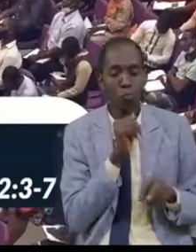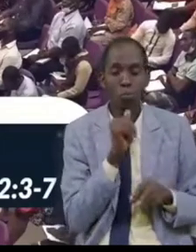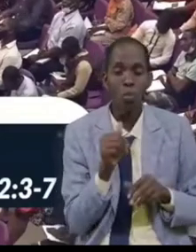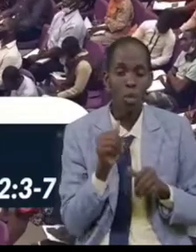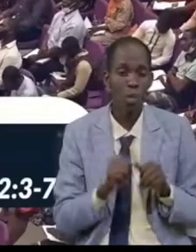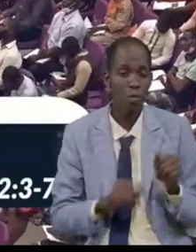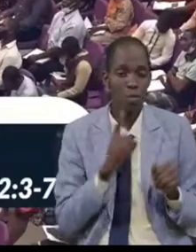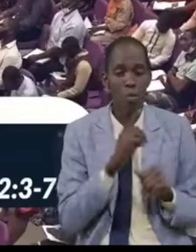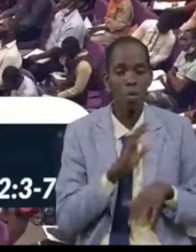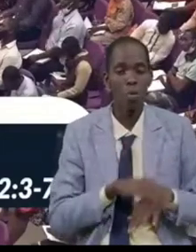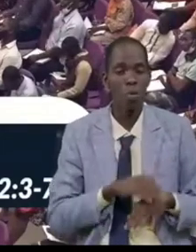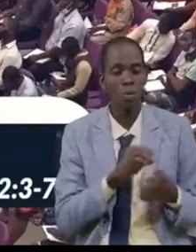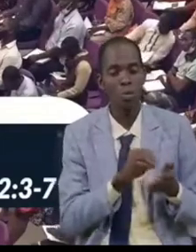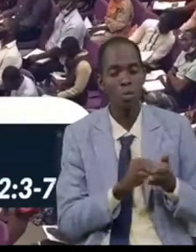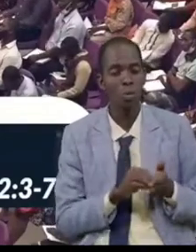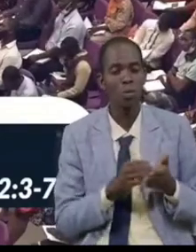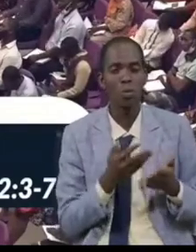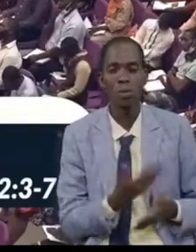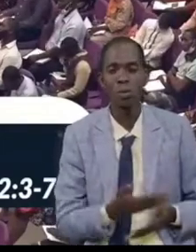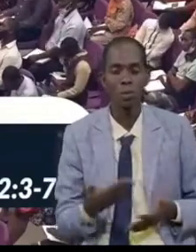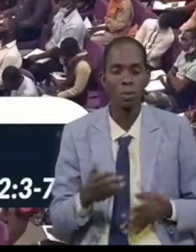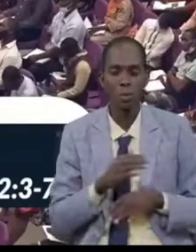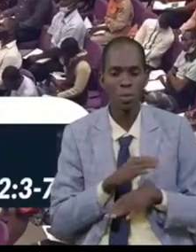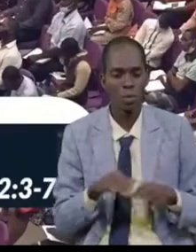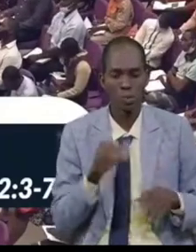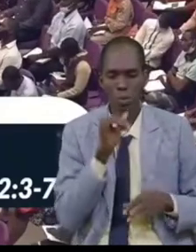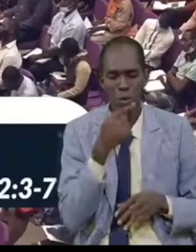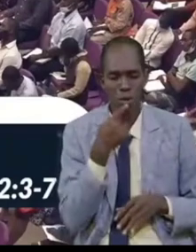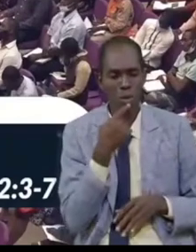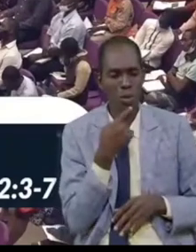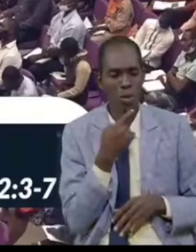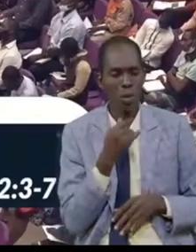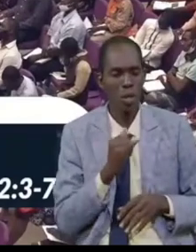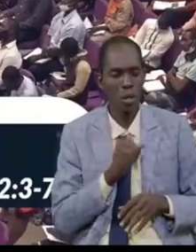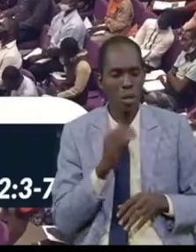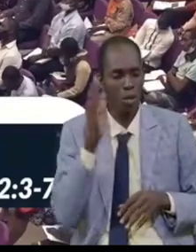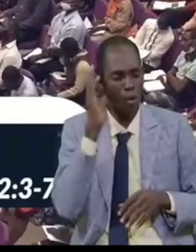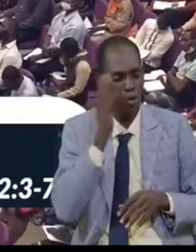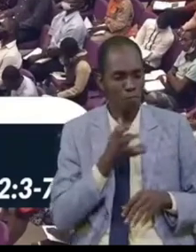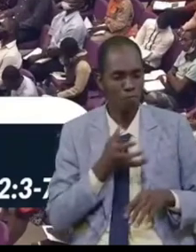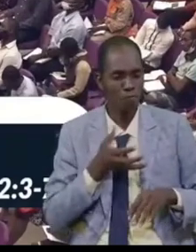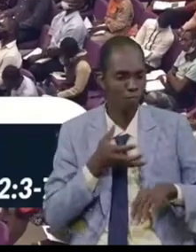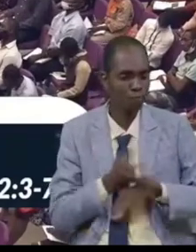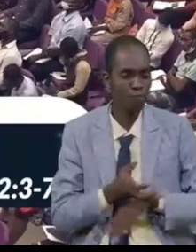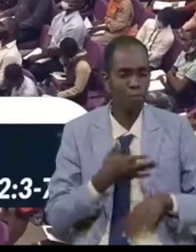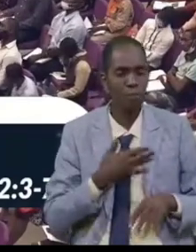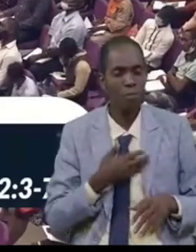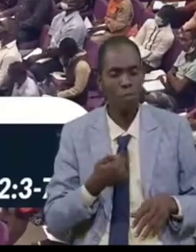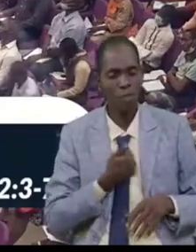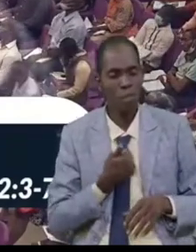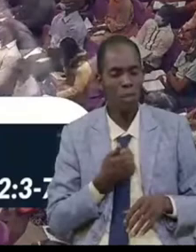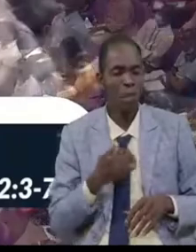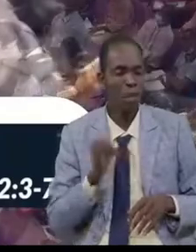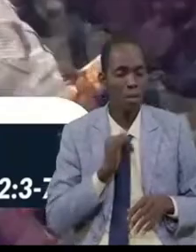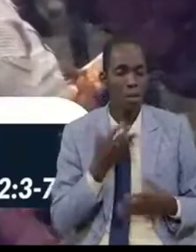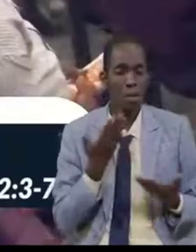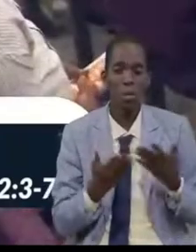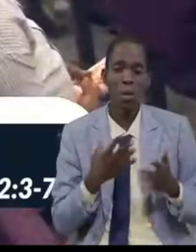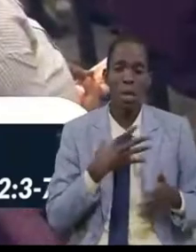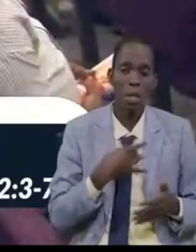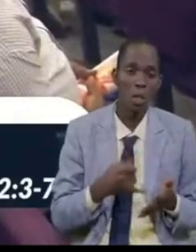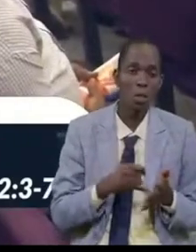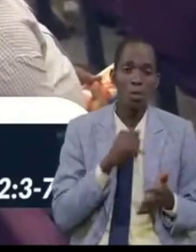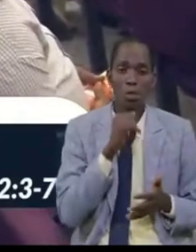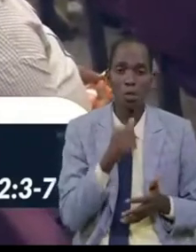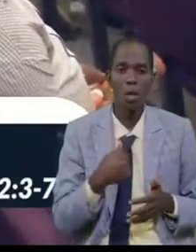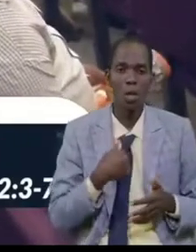man on his own things. Don't say, I'm going to have my way, and whether they like it or not, I'll pounce on